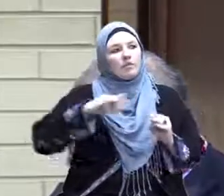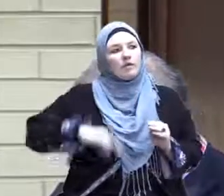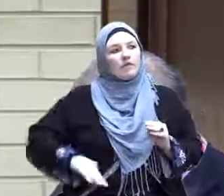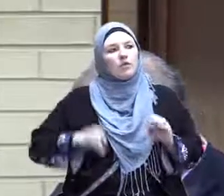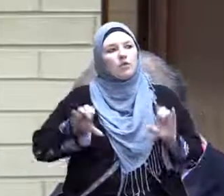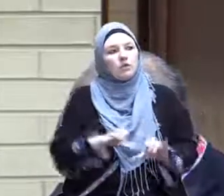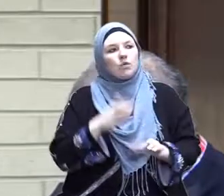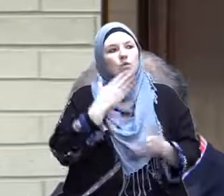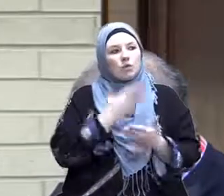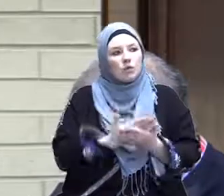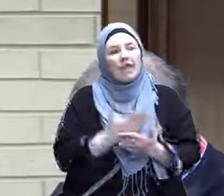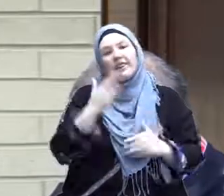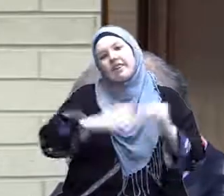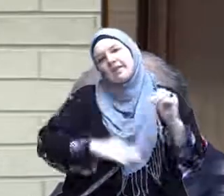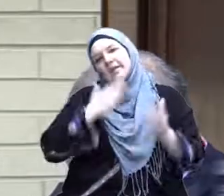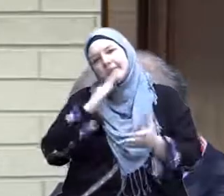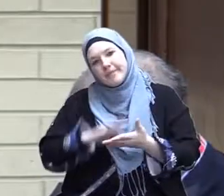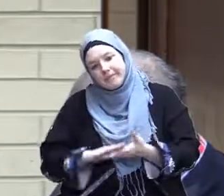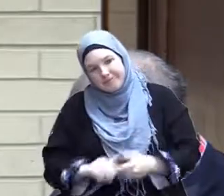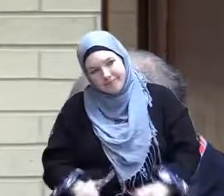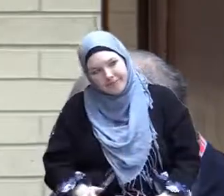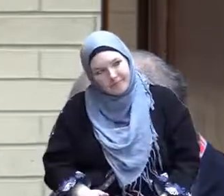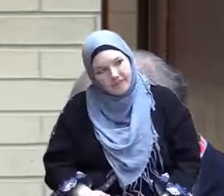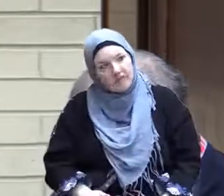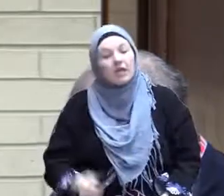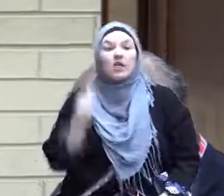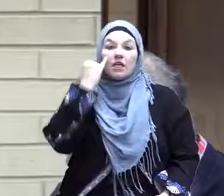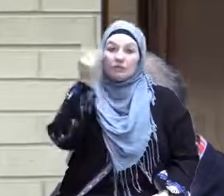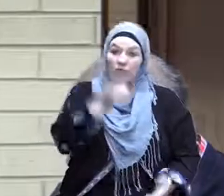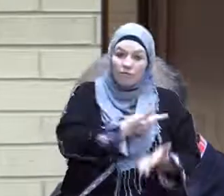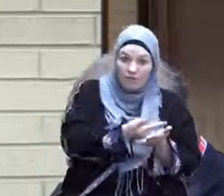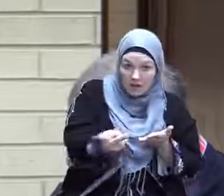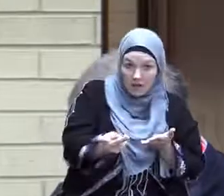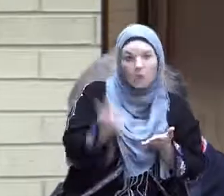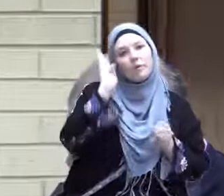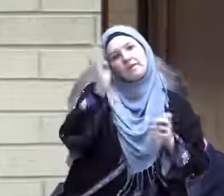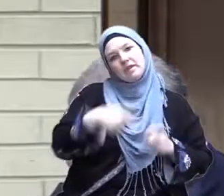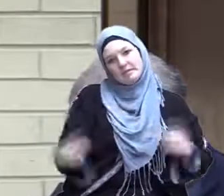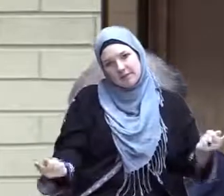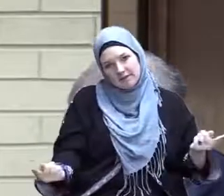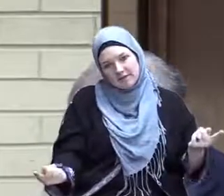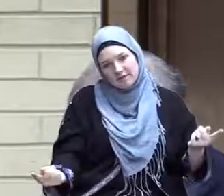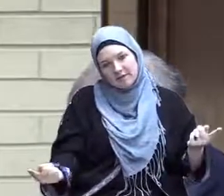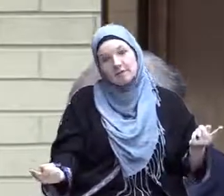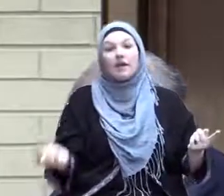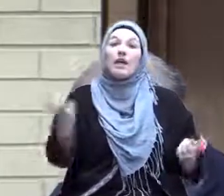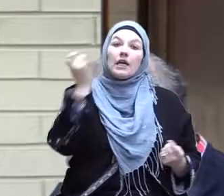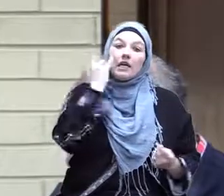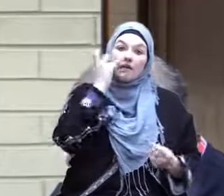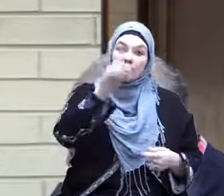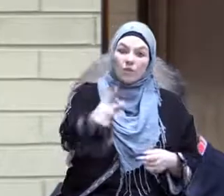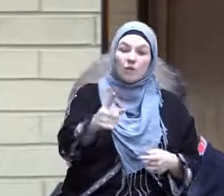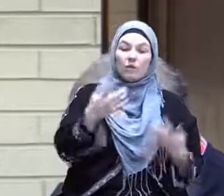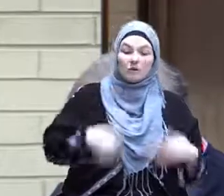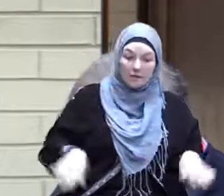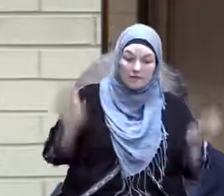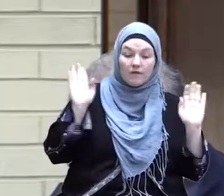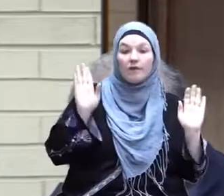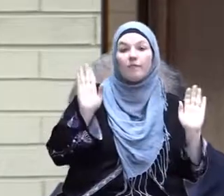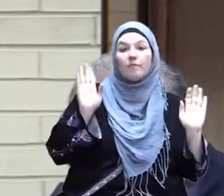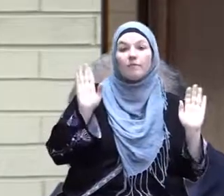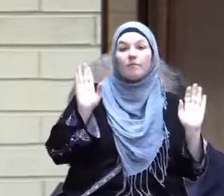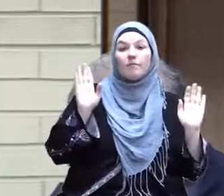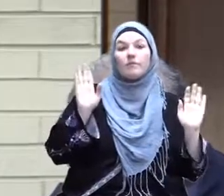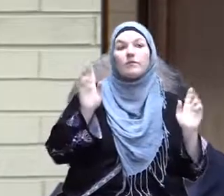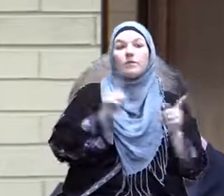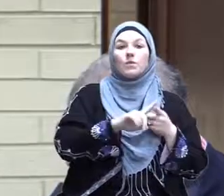towards good than bad. And if you fail, it will be the opposite. If you surrender to